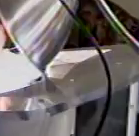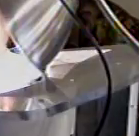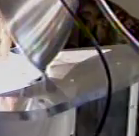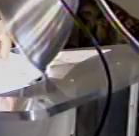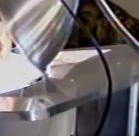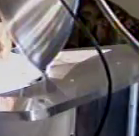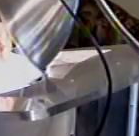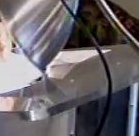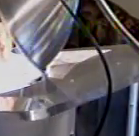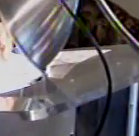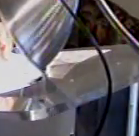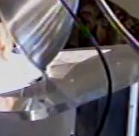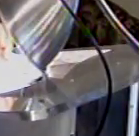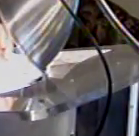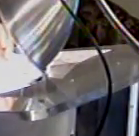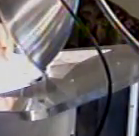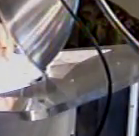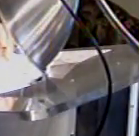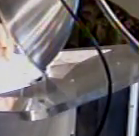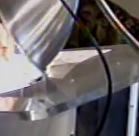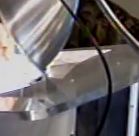close your eyes